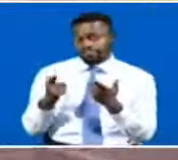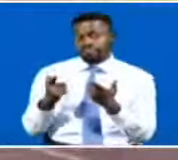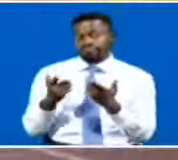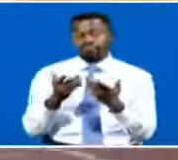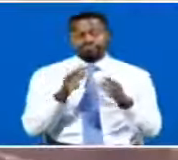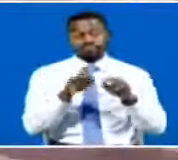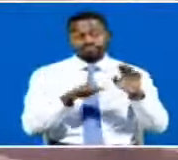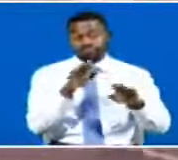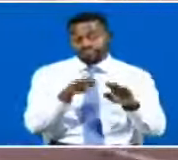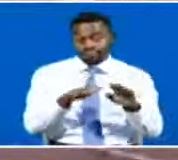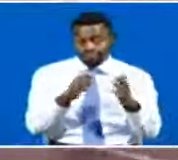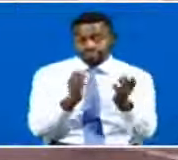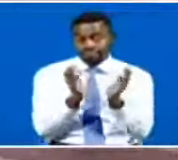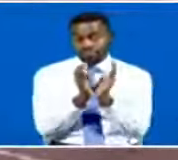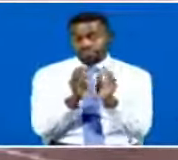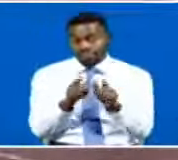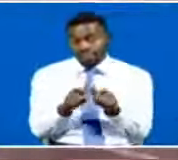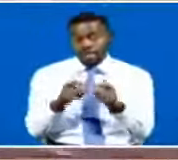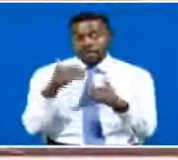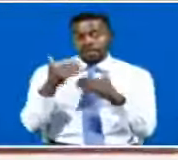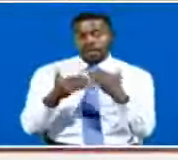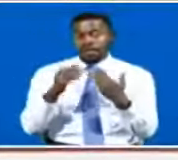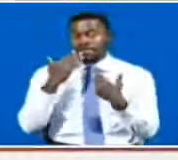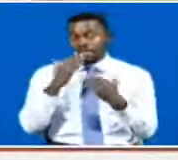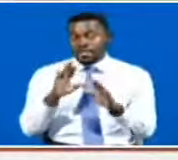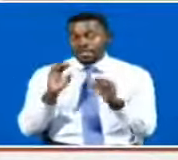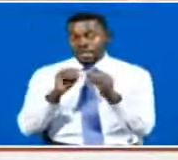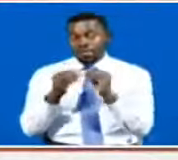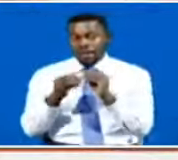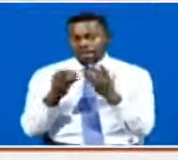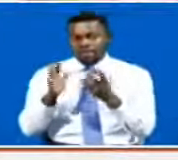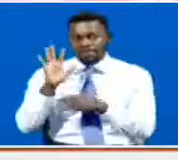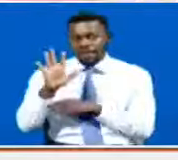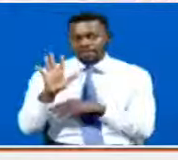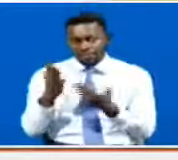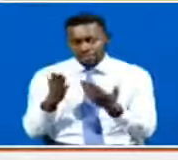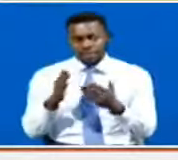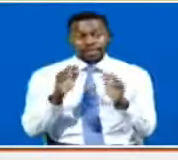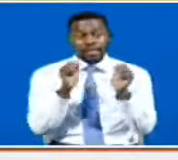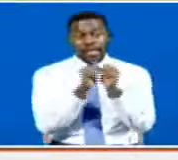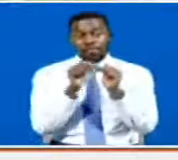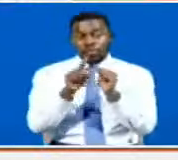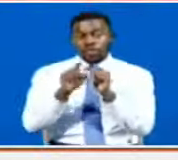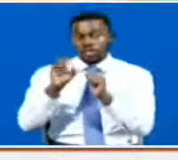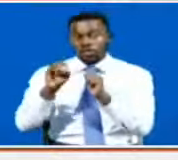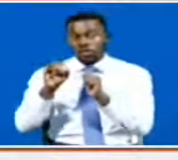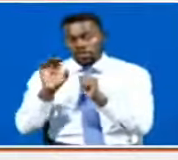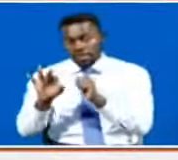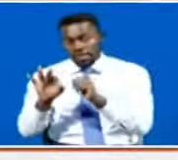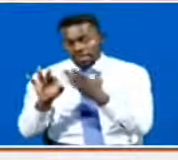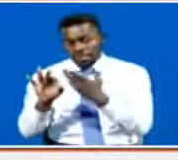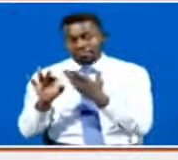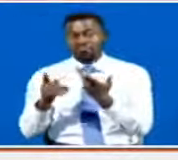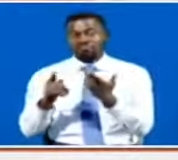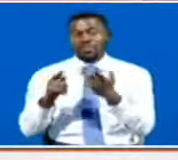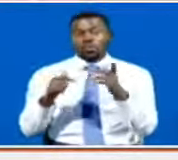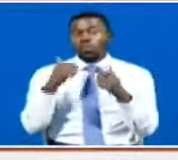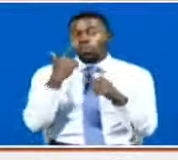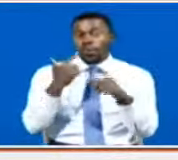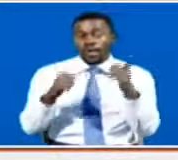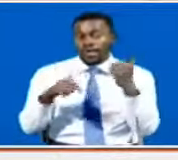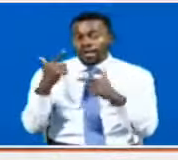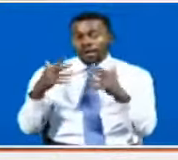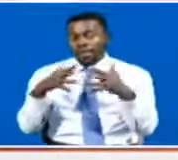since 2021 after finishing in fifth place, clocking a time of 10.03 seconds in a race won by